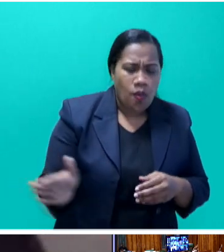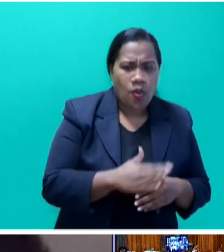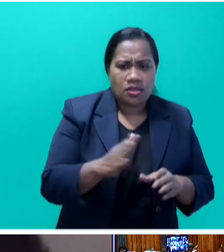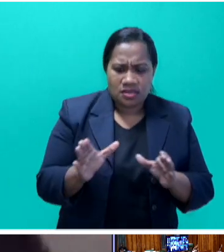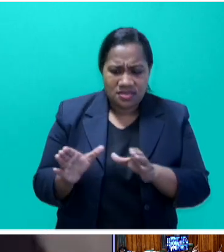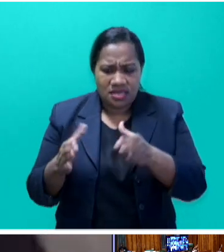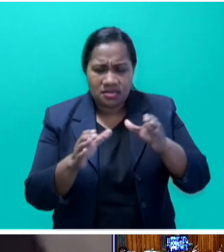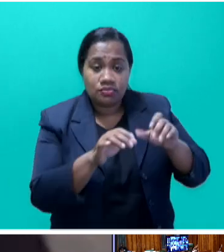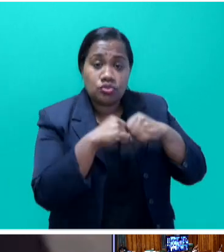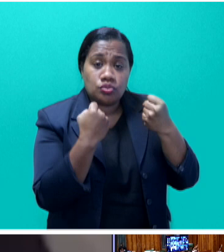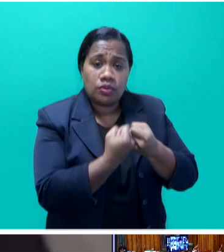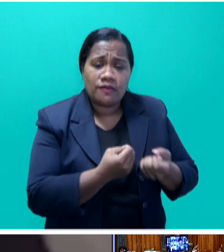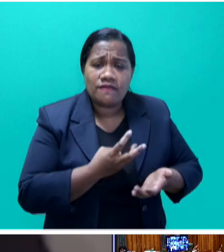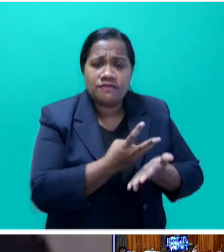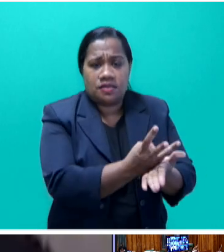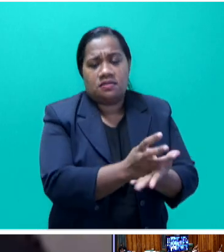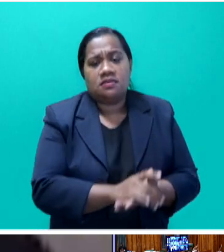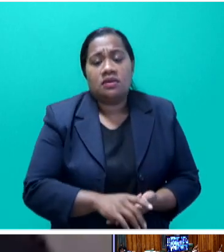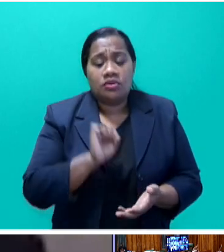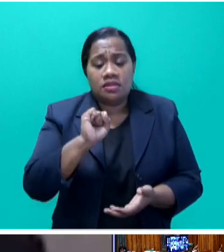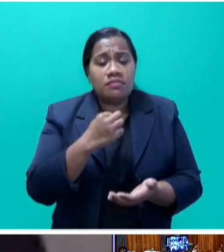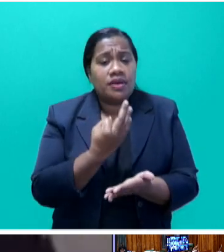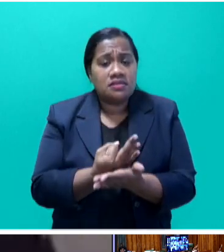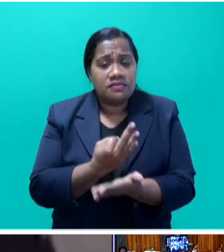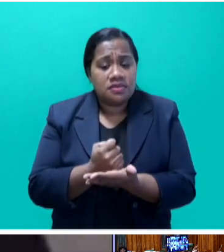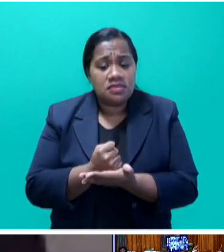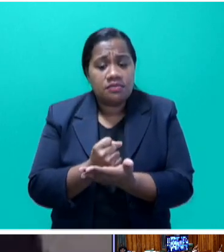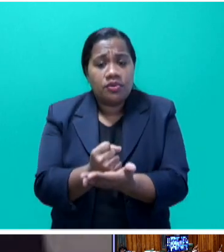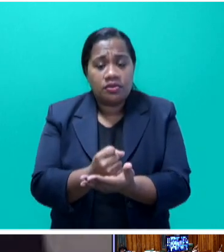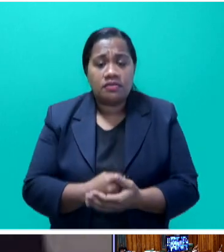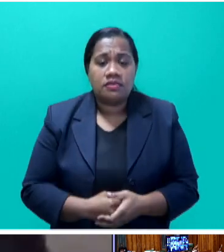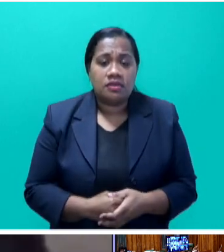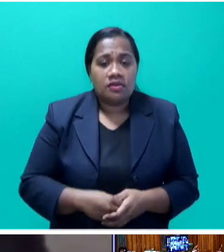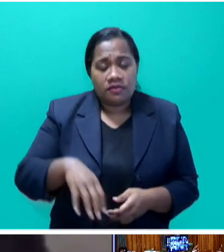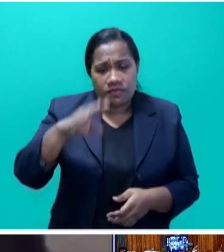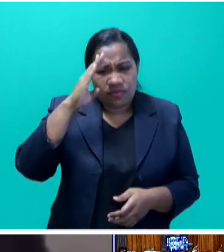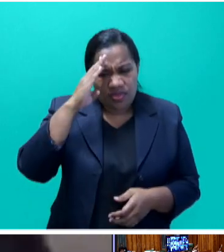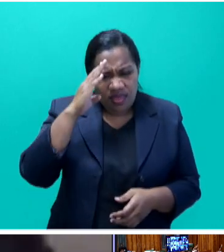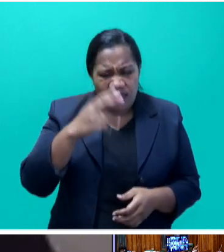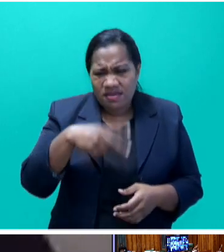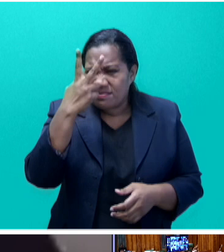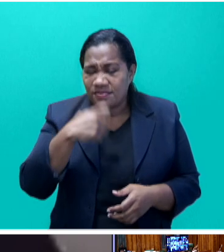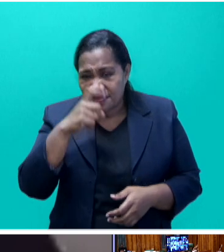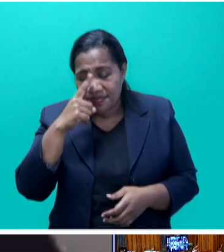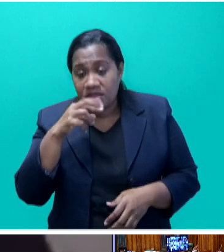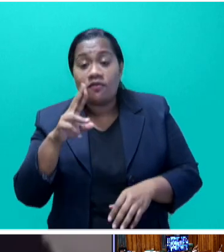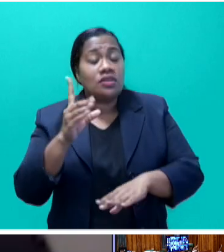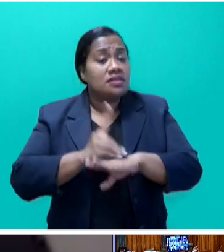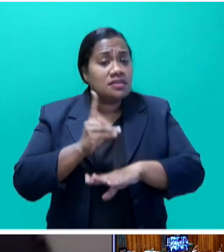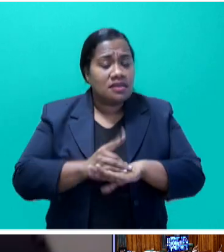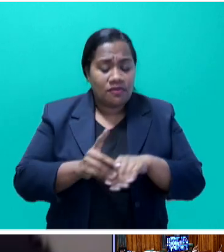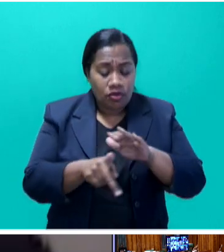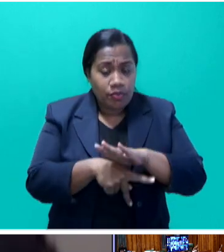social welfare assistance, on-bus fare support for the elderly, for the disabled, transport assistance for primary and secondary